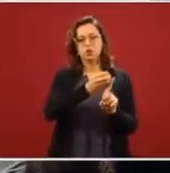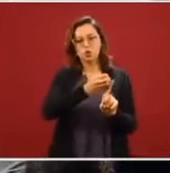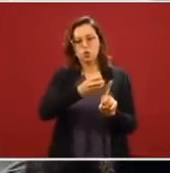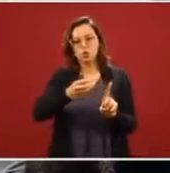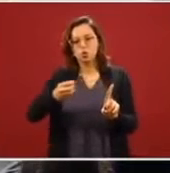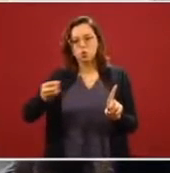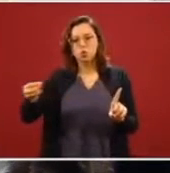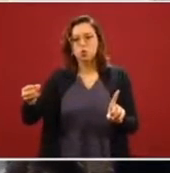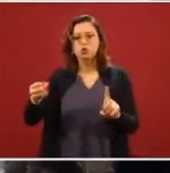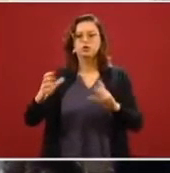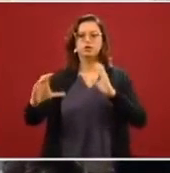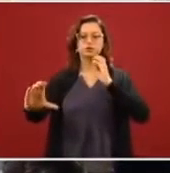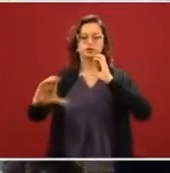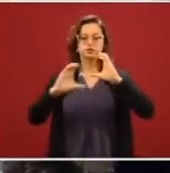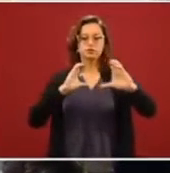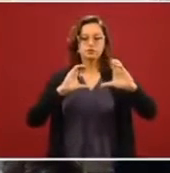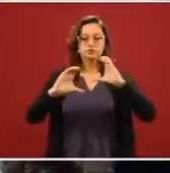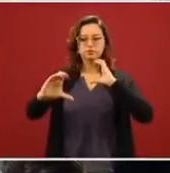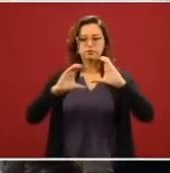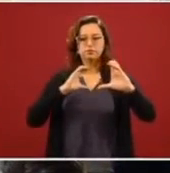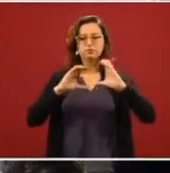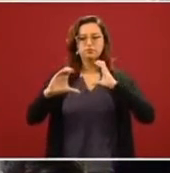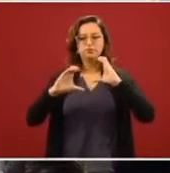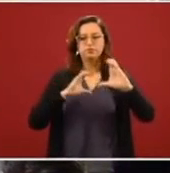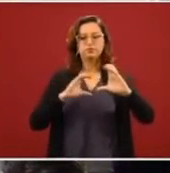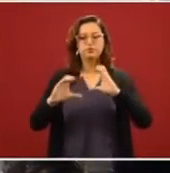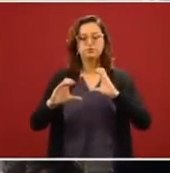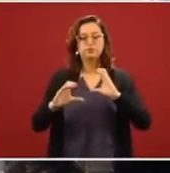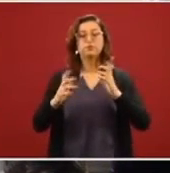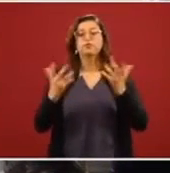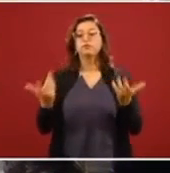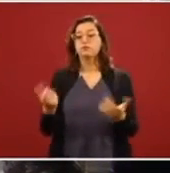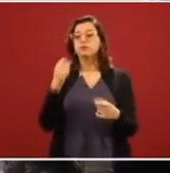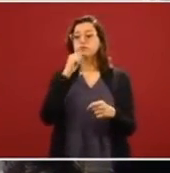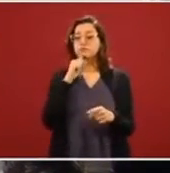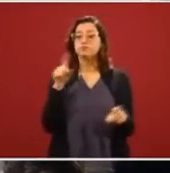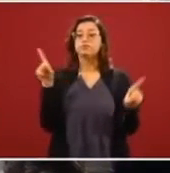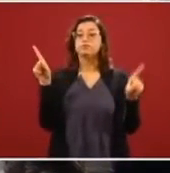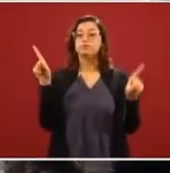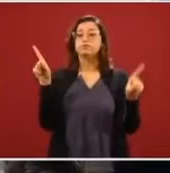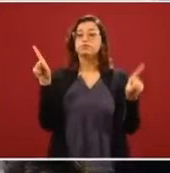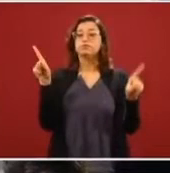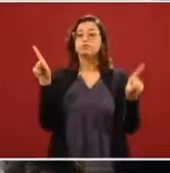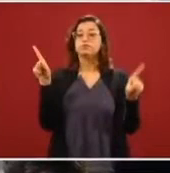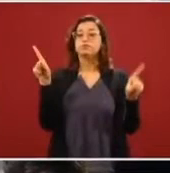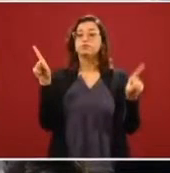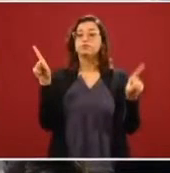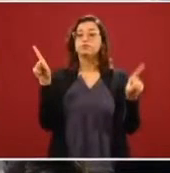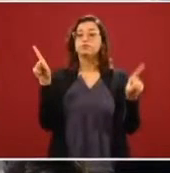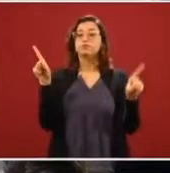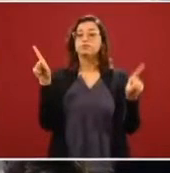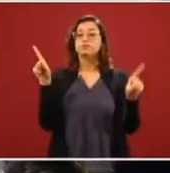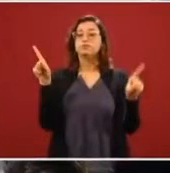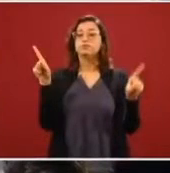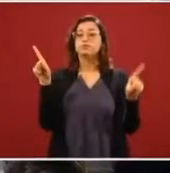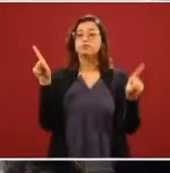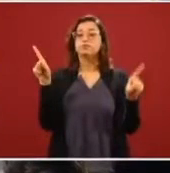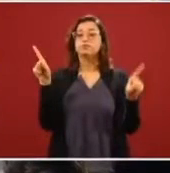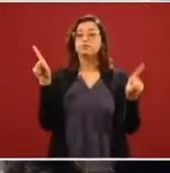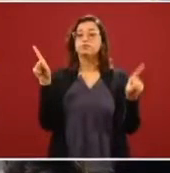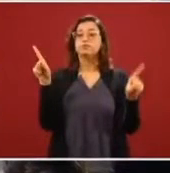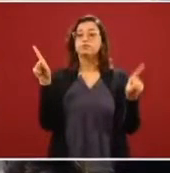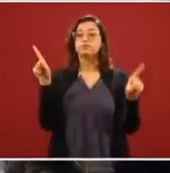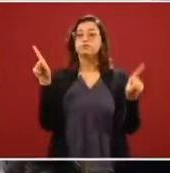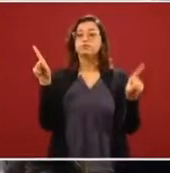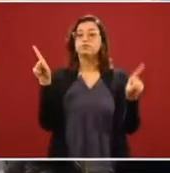mantener la comunicación to y maintain the mantener communication, atención a los aspectos and to maintain